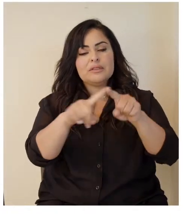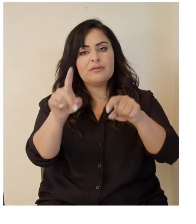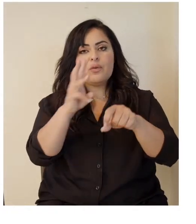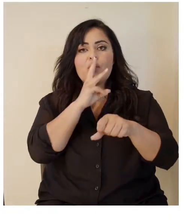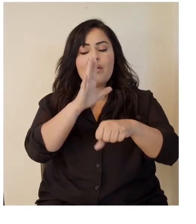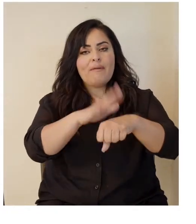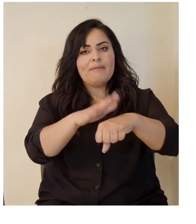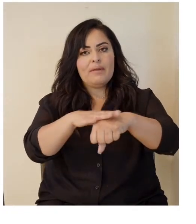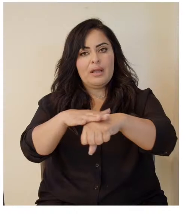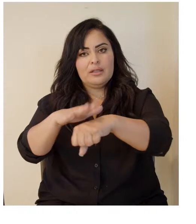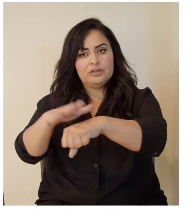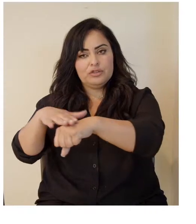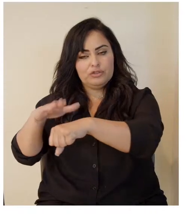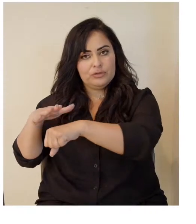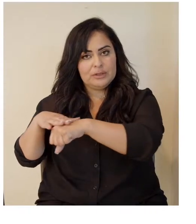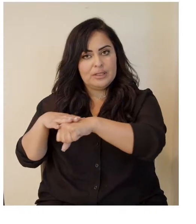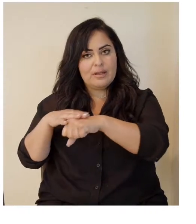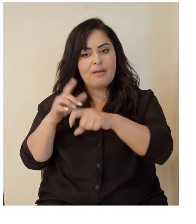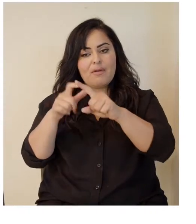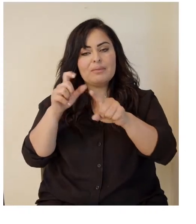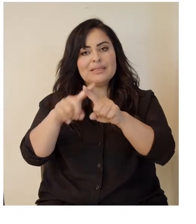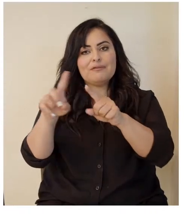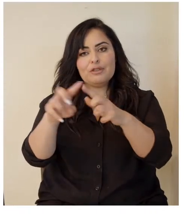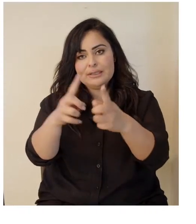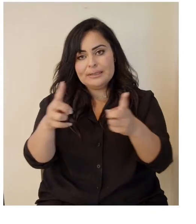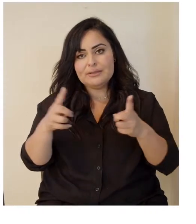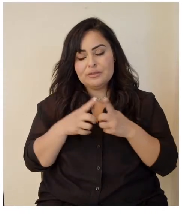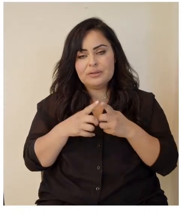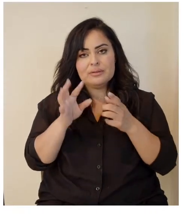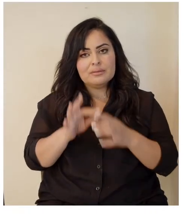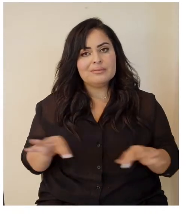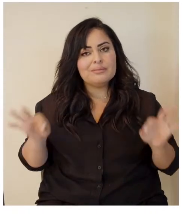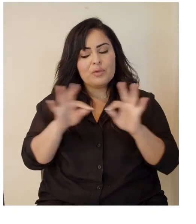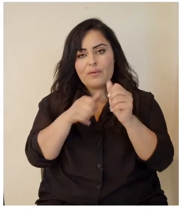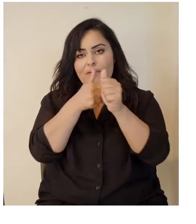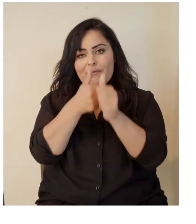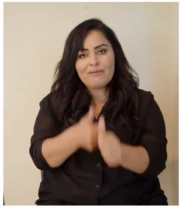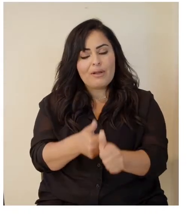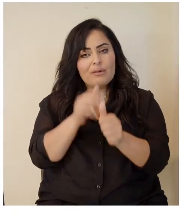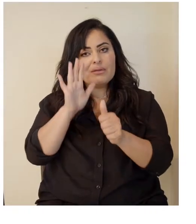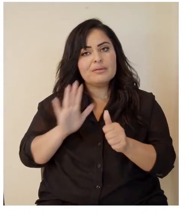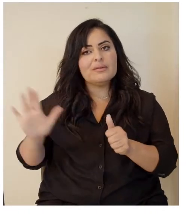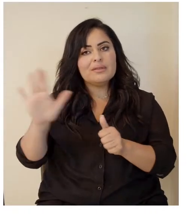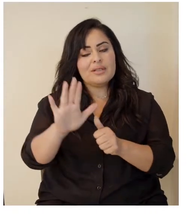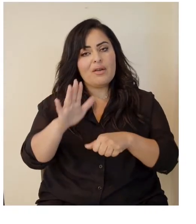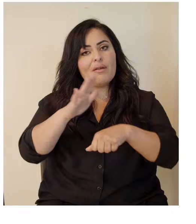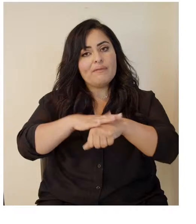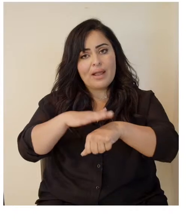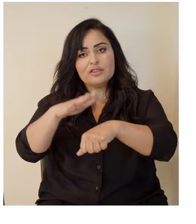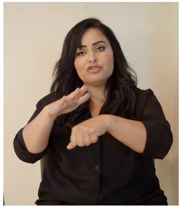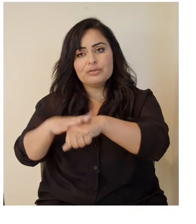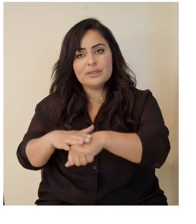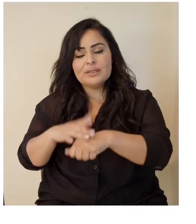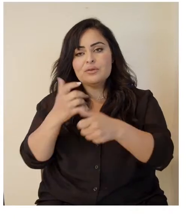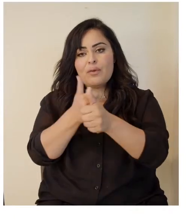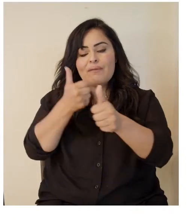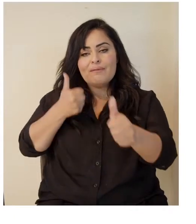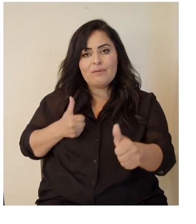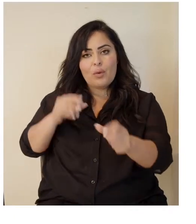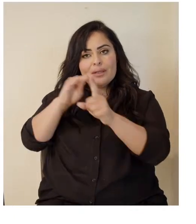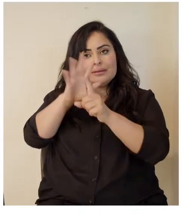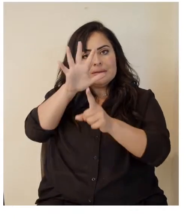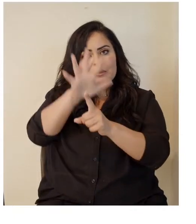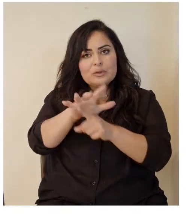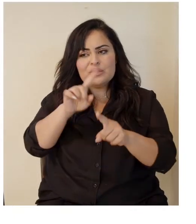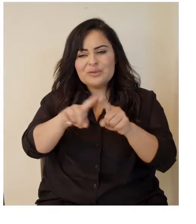been issued by local water districts. It's important to follow the guidance in these advisories to avoid potential exposure to